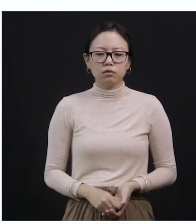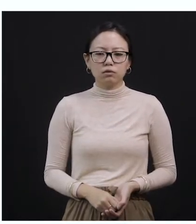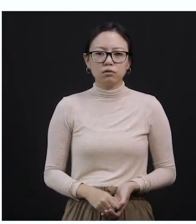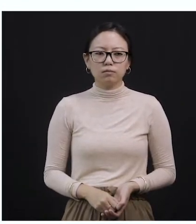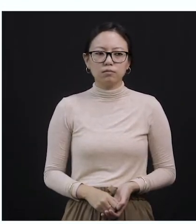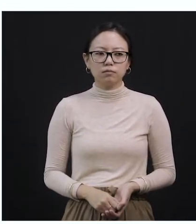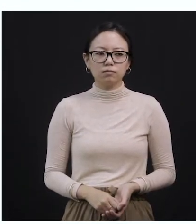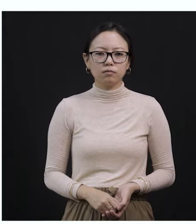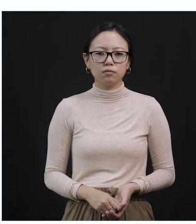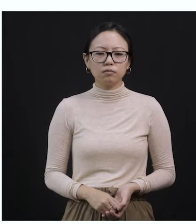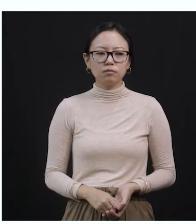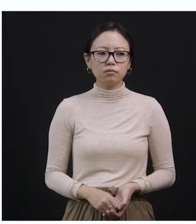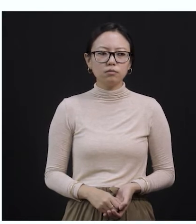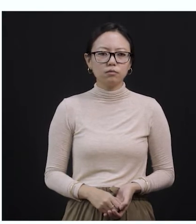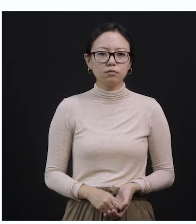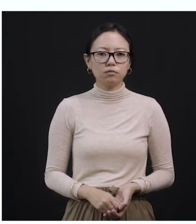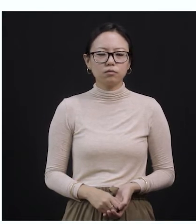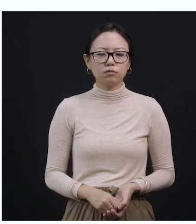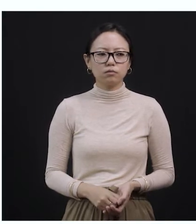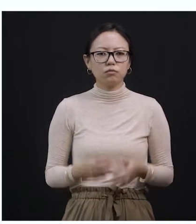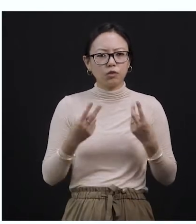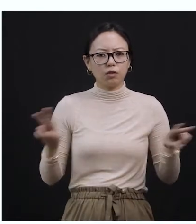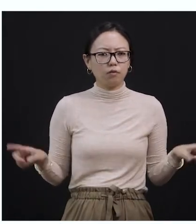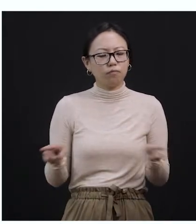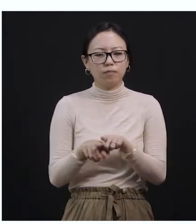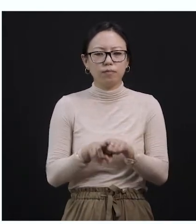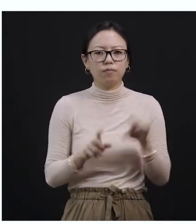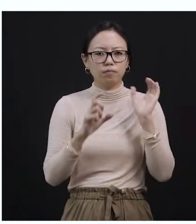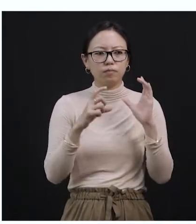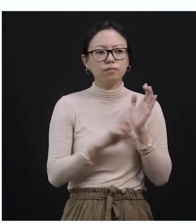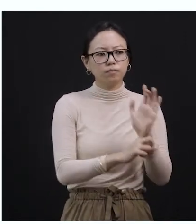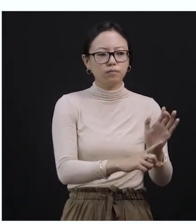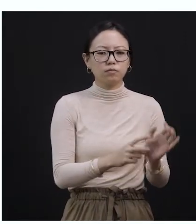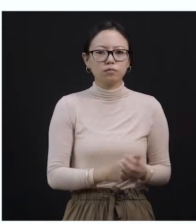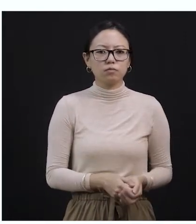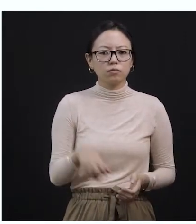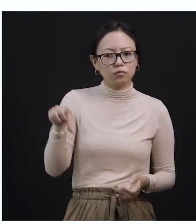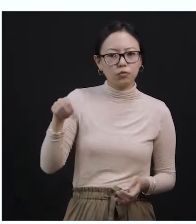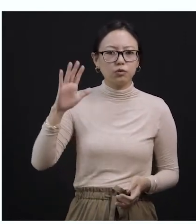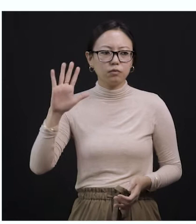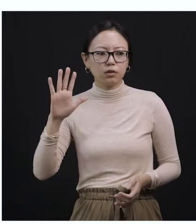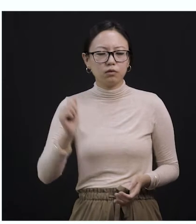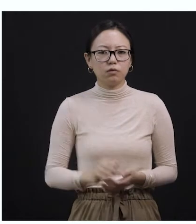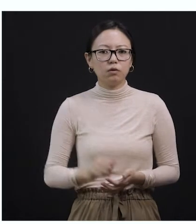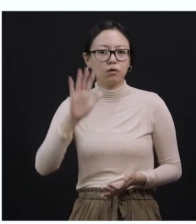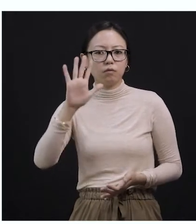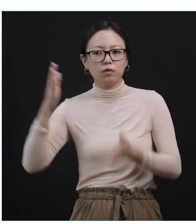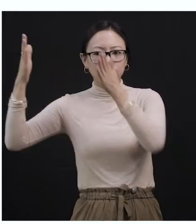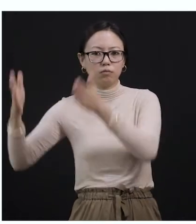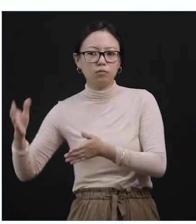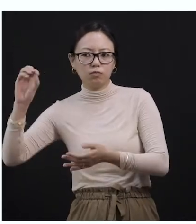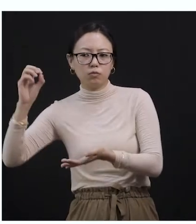children? Now, this is the same thing again. 95. 5 will come in ones